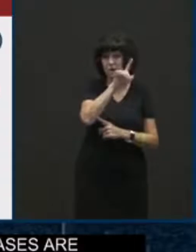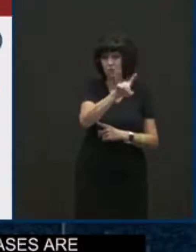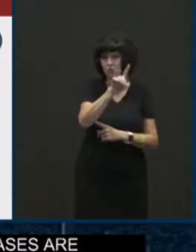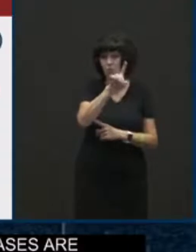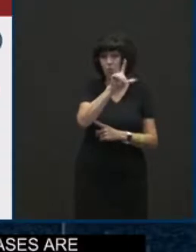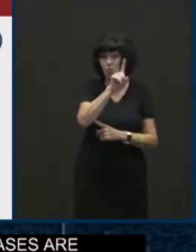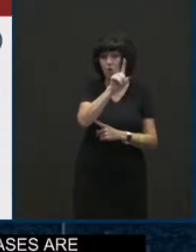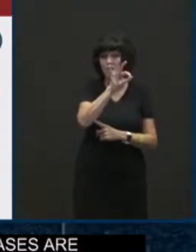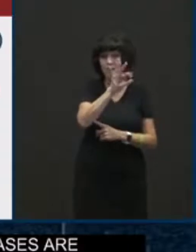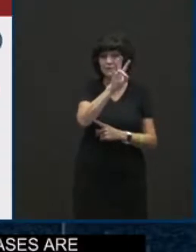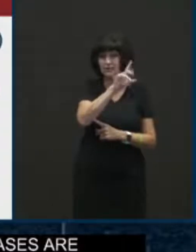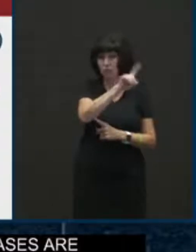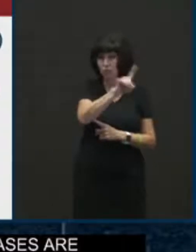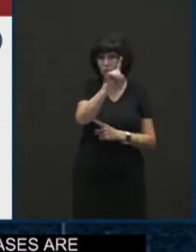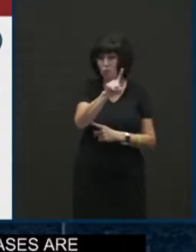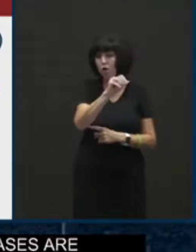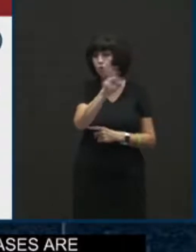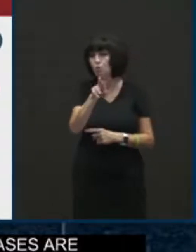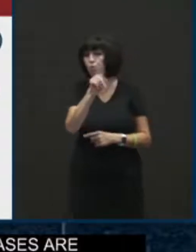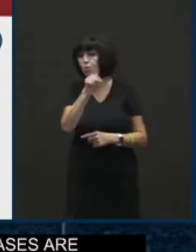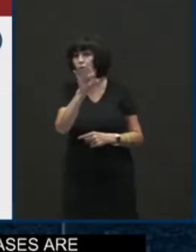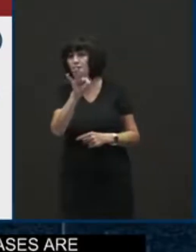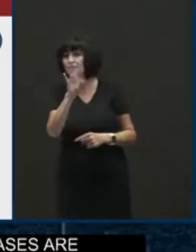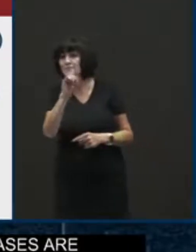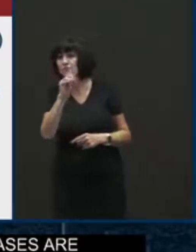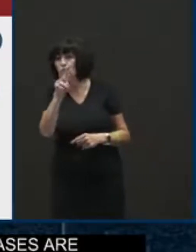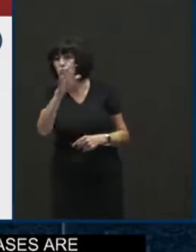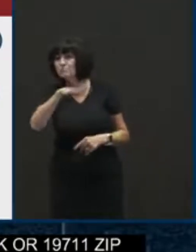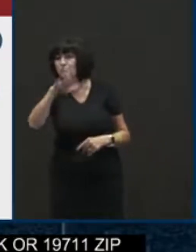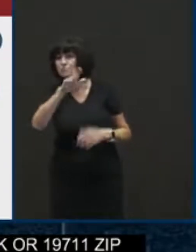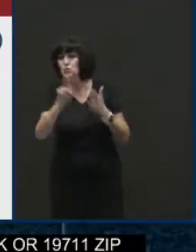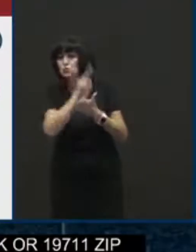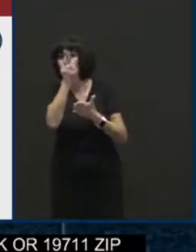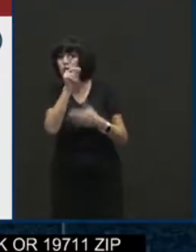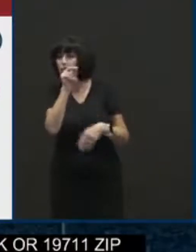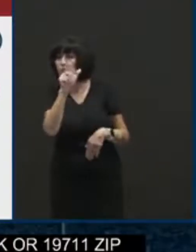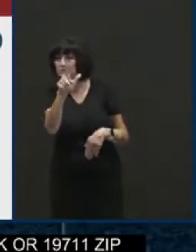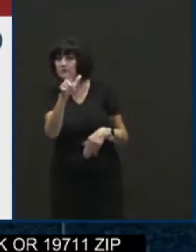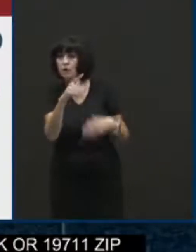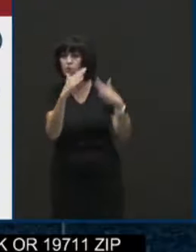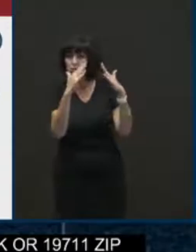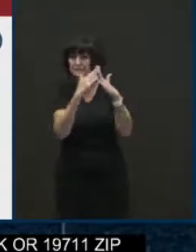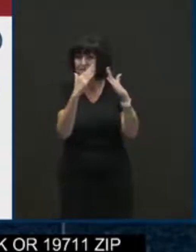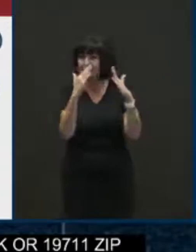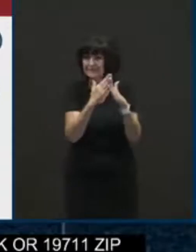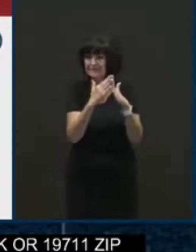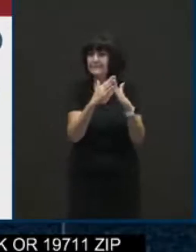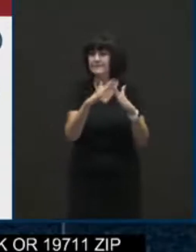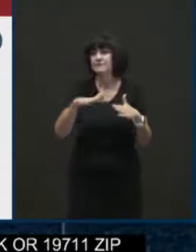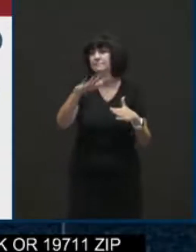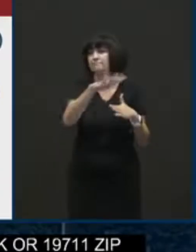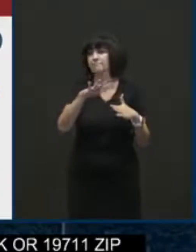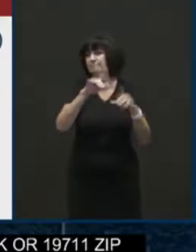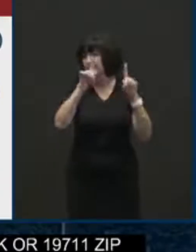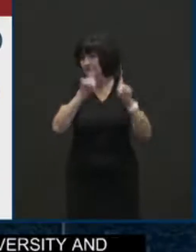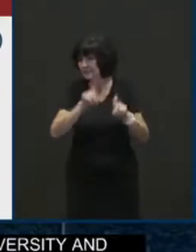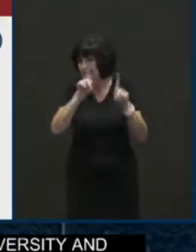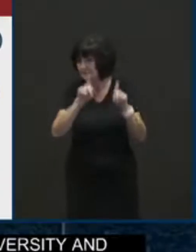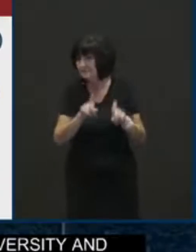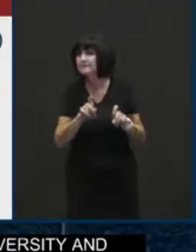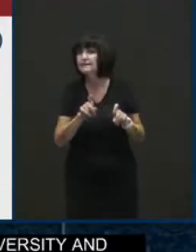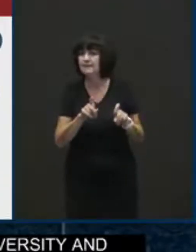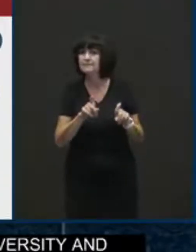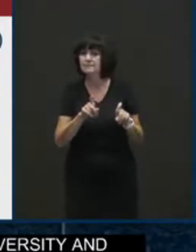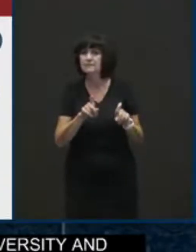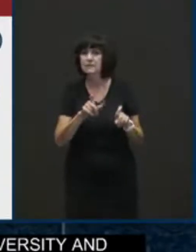area. So again, continue to work with the university and the city on testing as well as